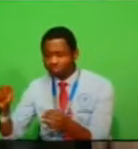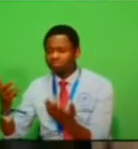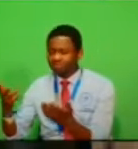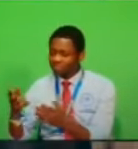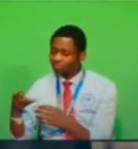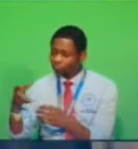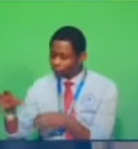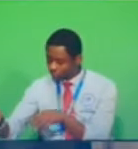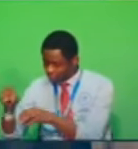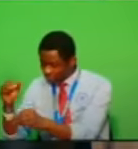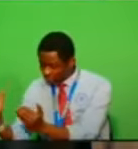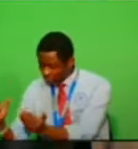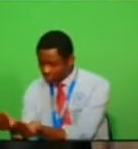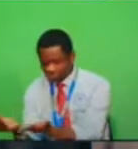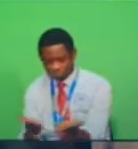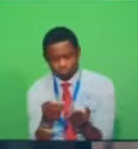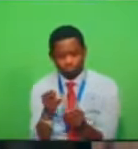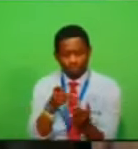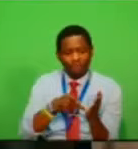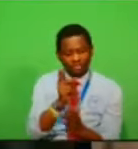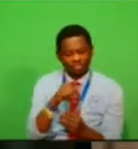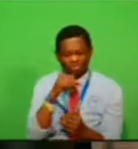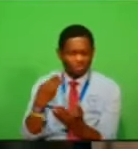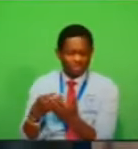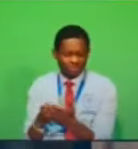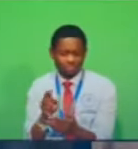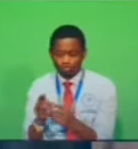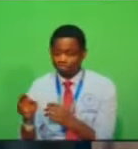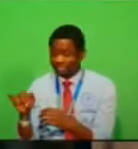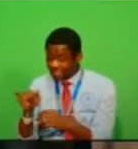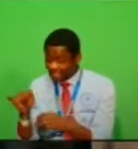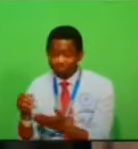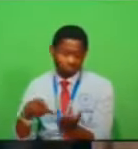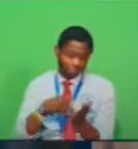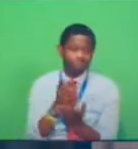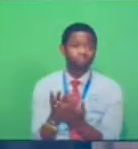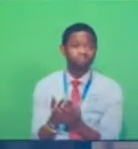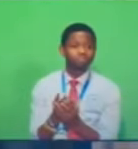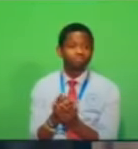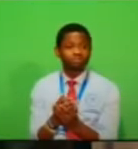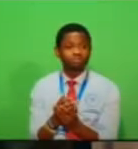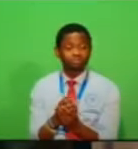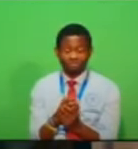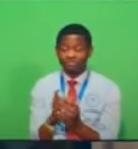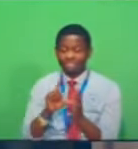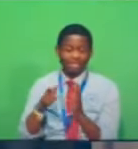When we came back, by God's grace to the